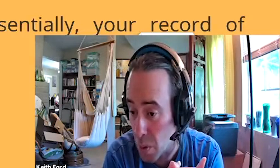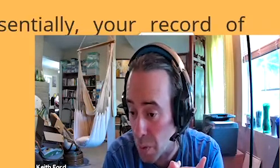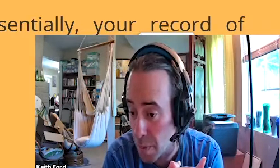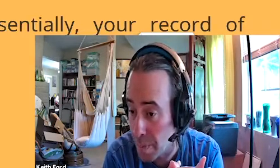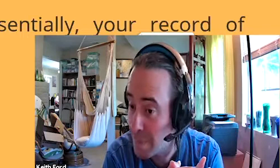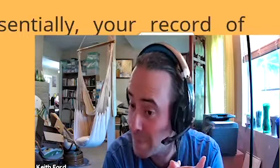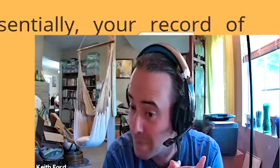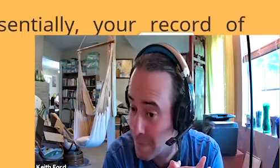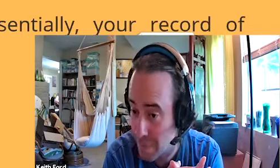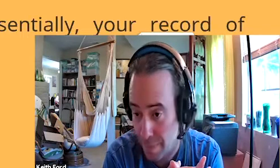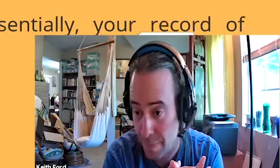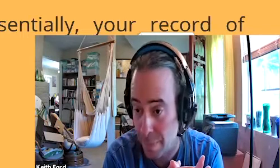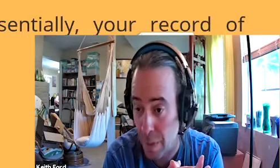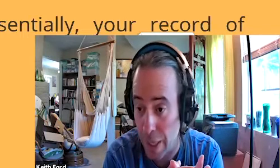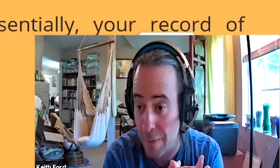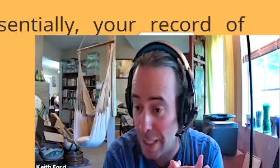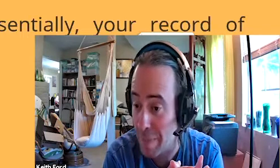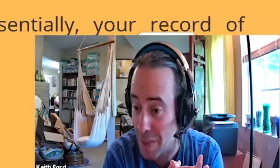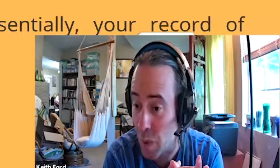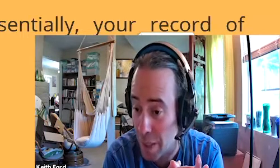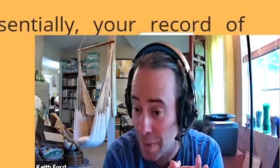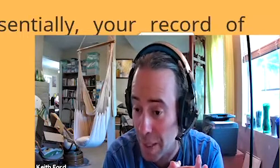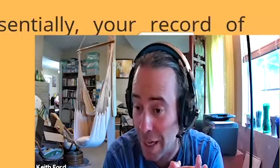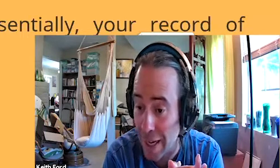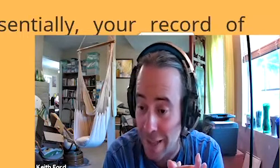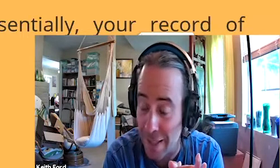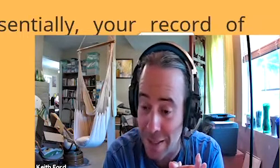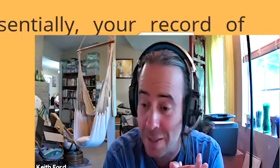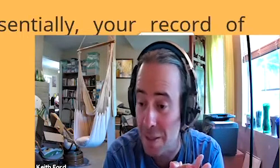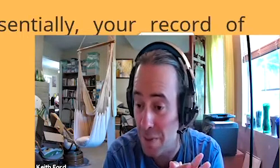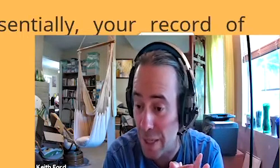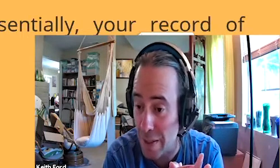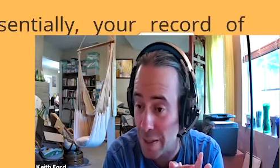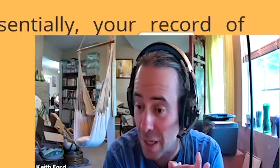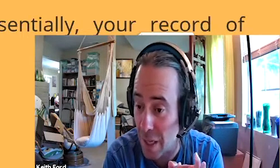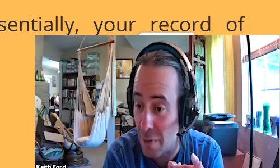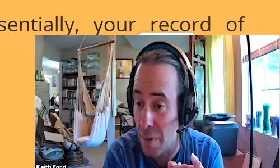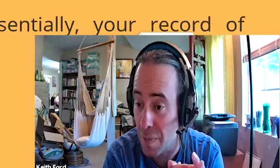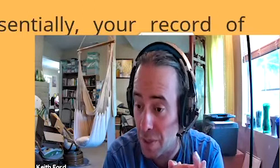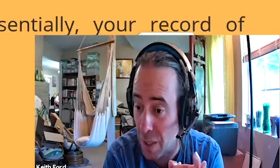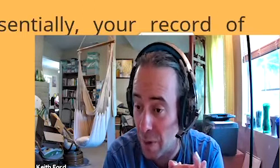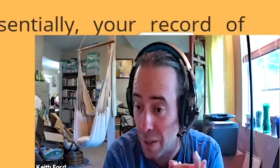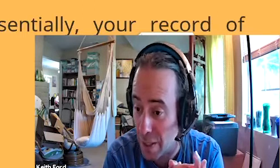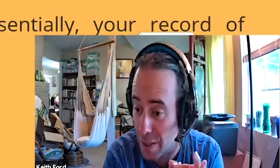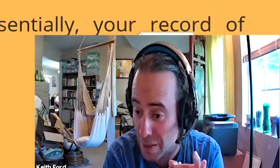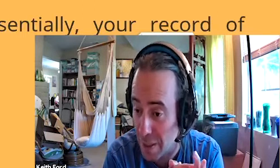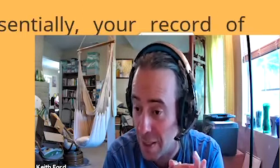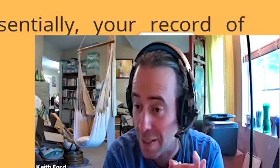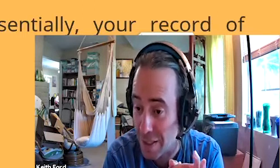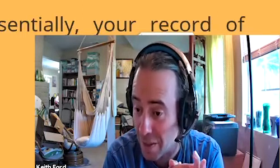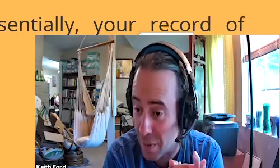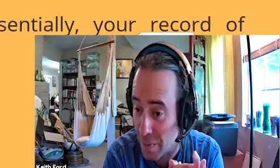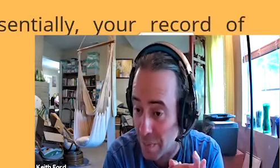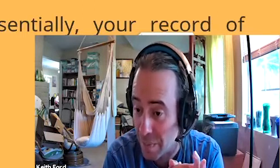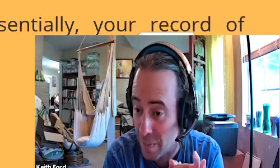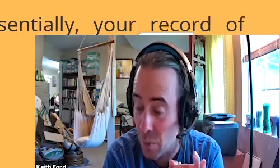have control over. Right of assignment is one, and then defense of administrative regulations